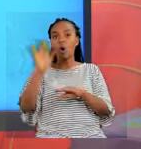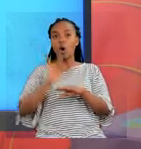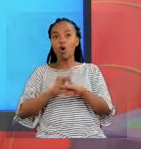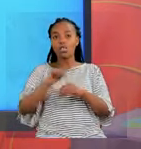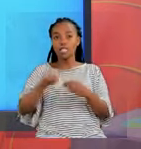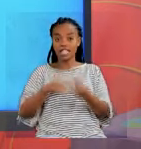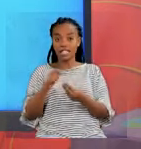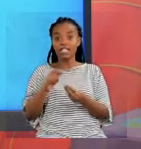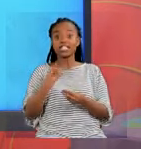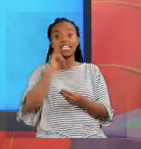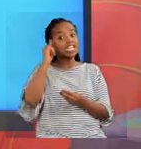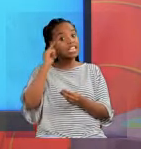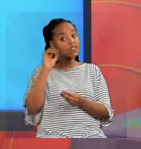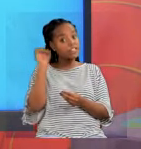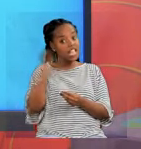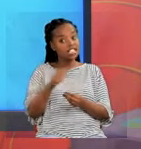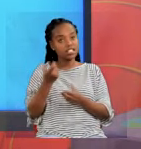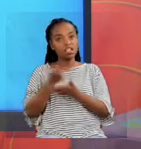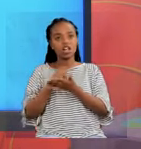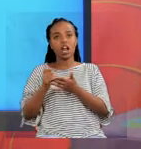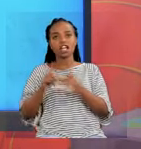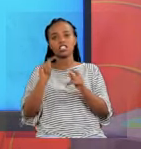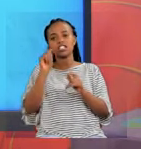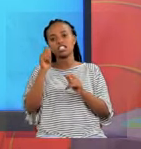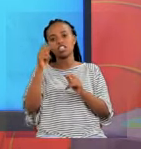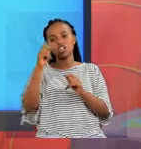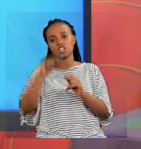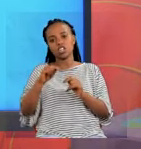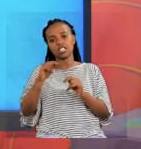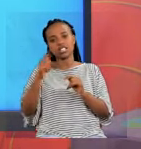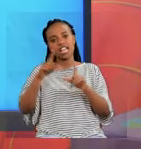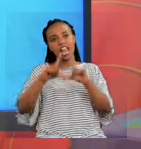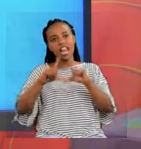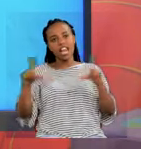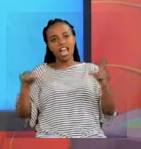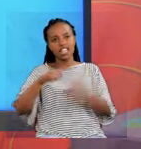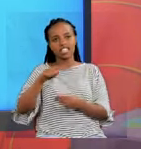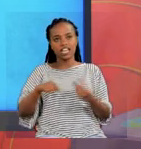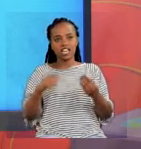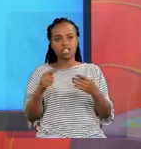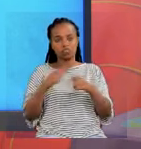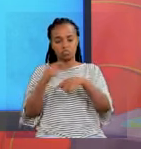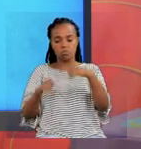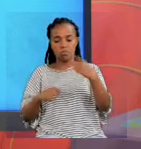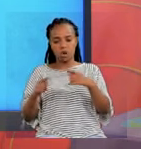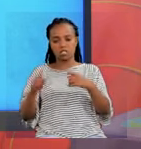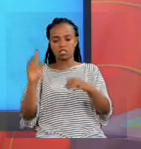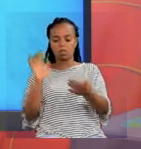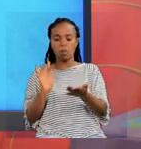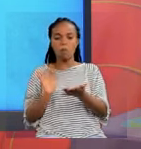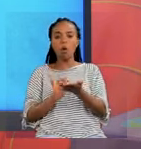If yes, write the tangent line equation to circle passing through this point.